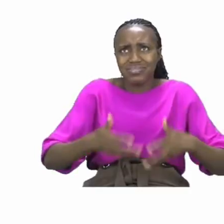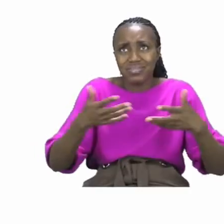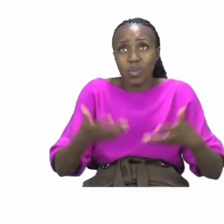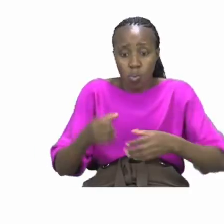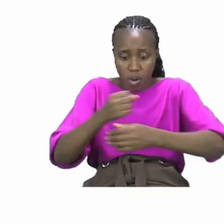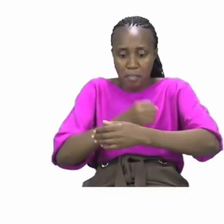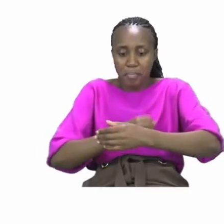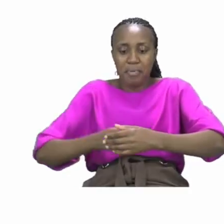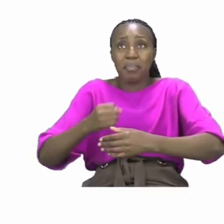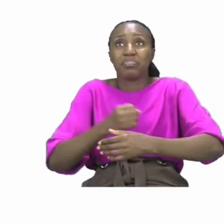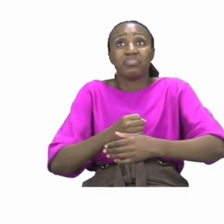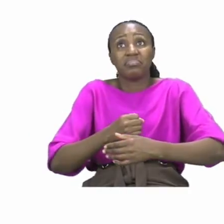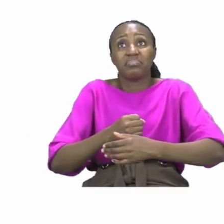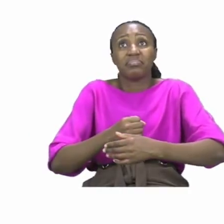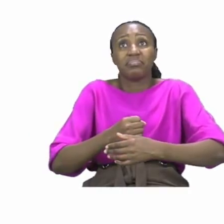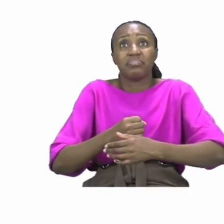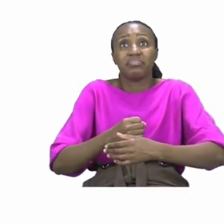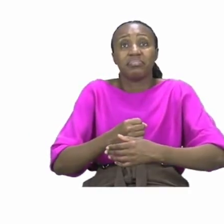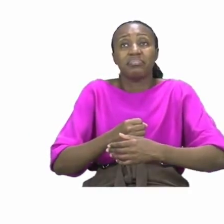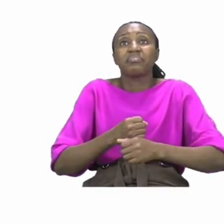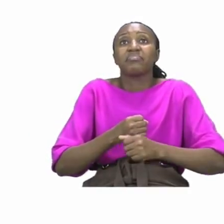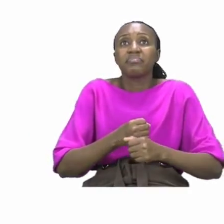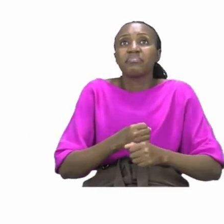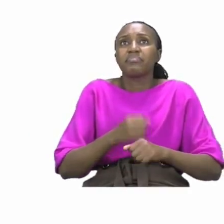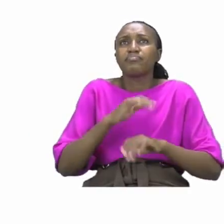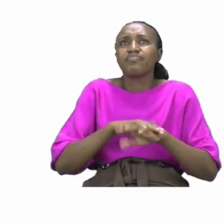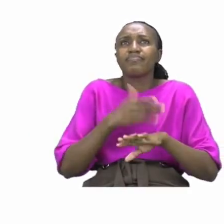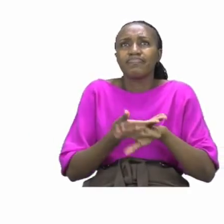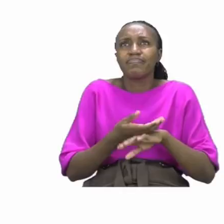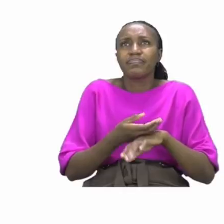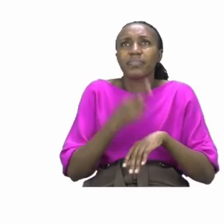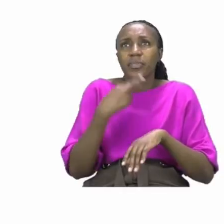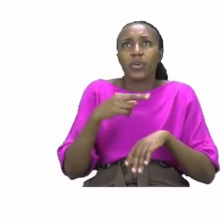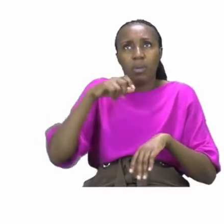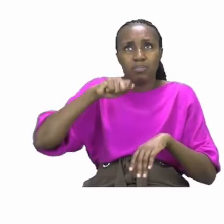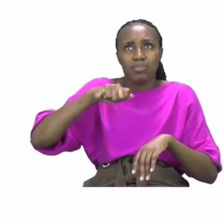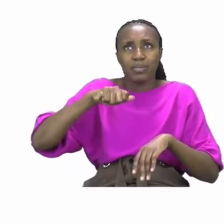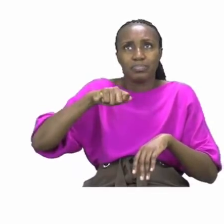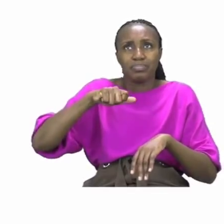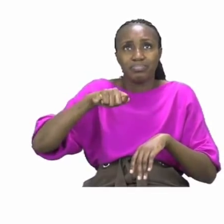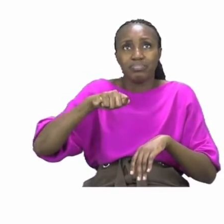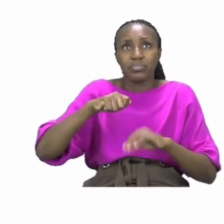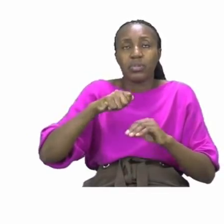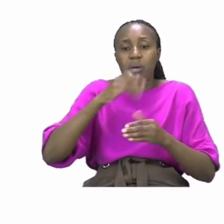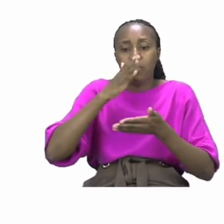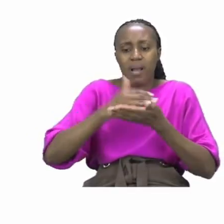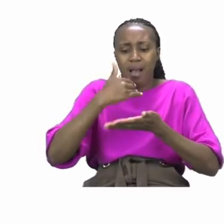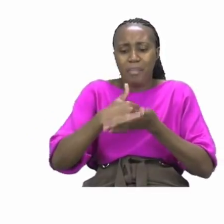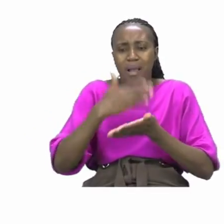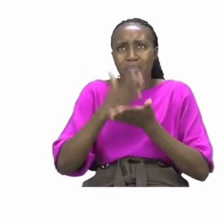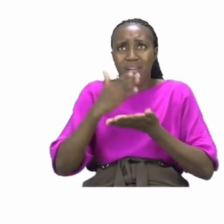cooked. So, something like a tomato can be cut into a salad